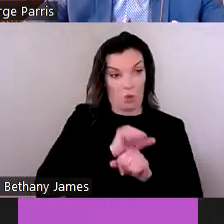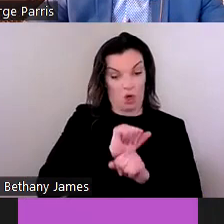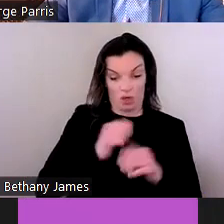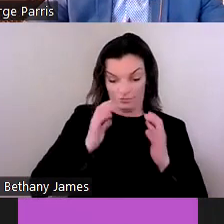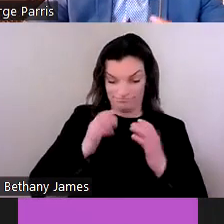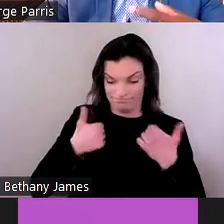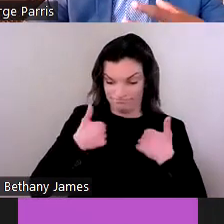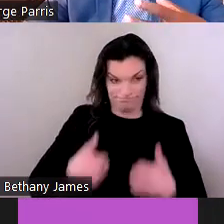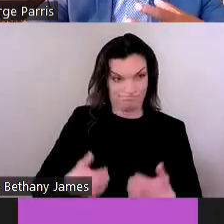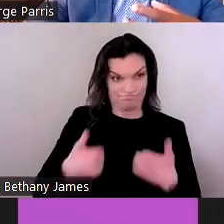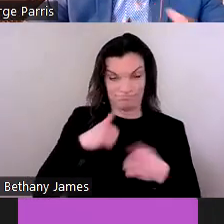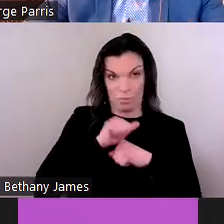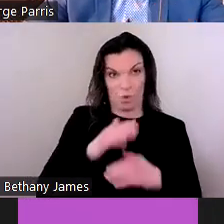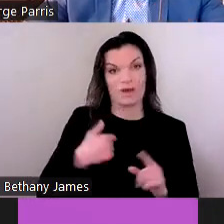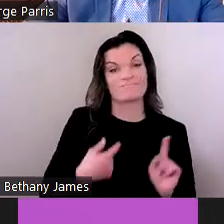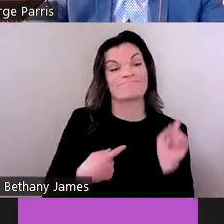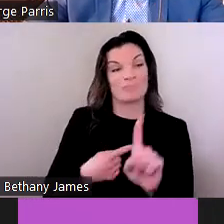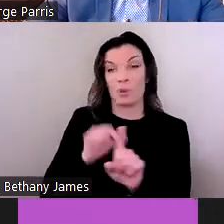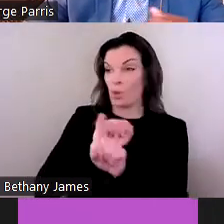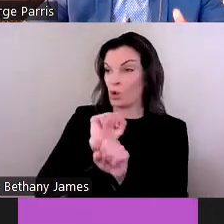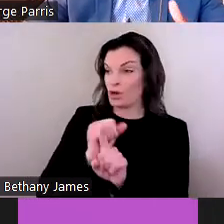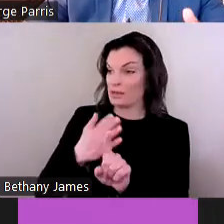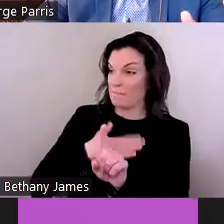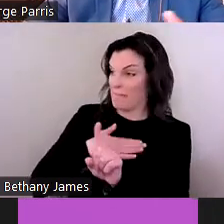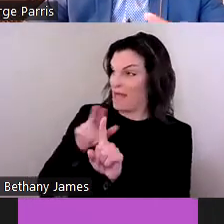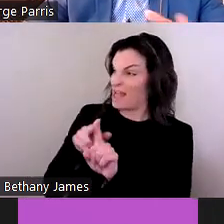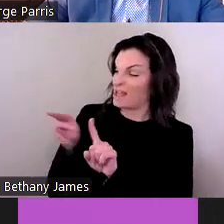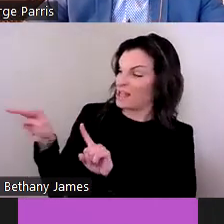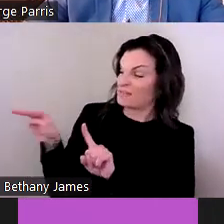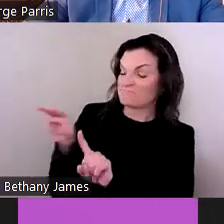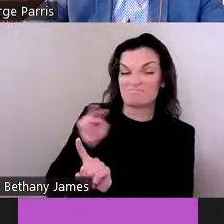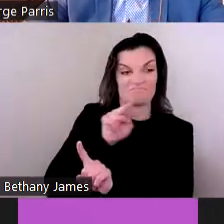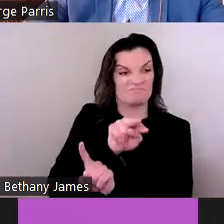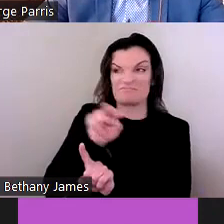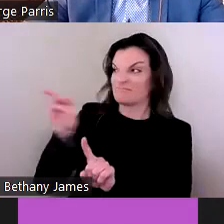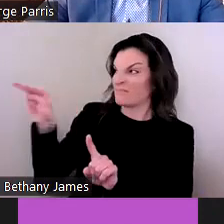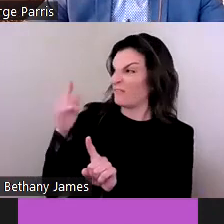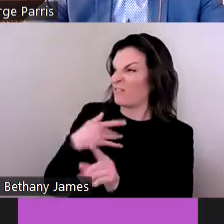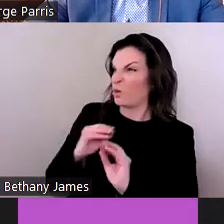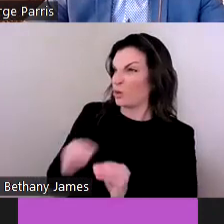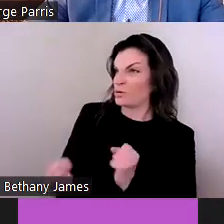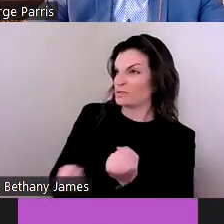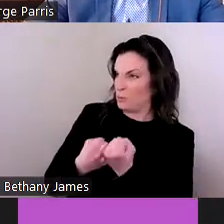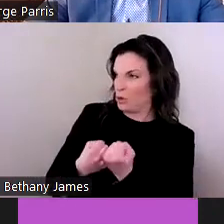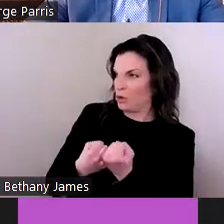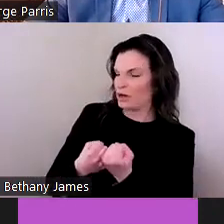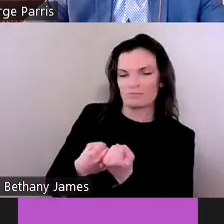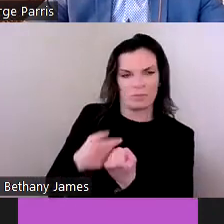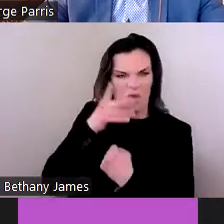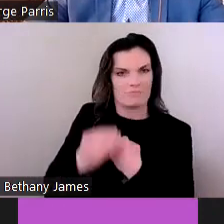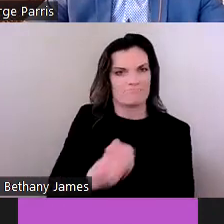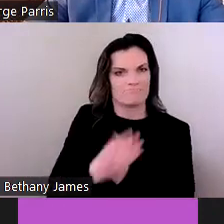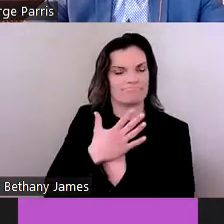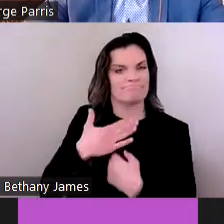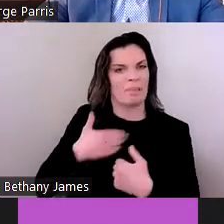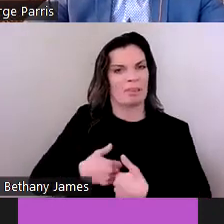those perception is within those environments, 26% of those individuals are reporting their work